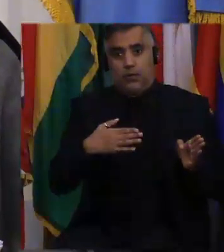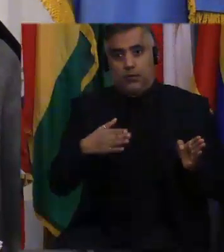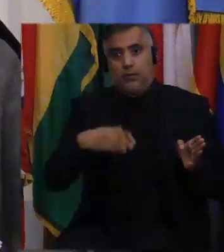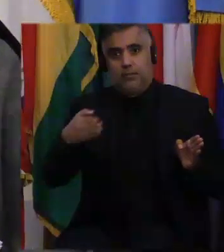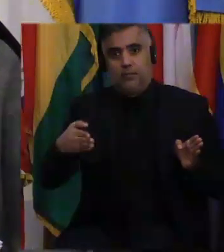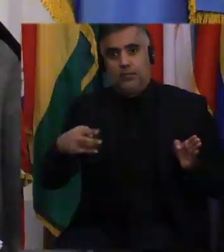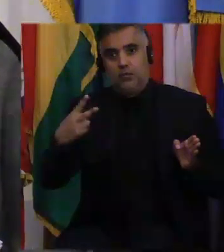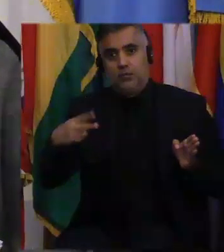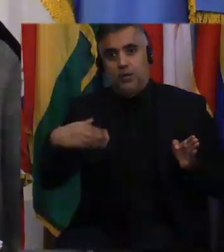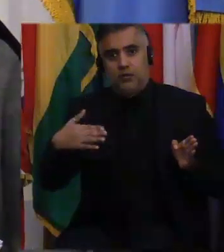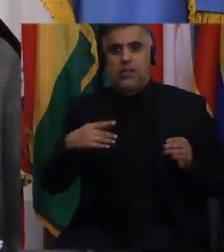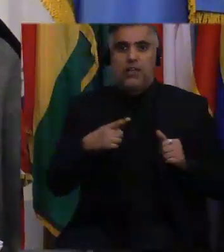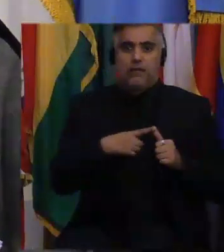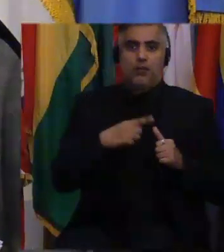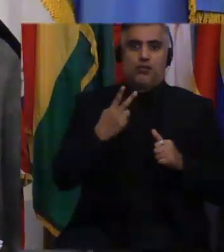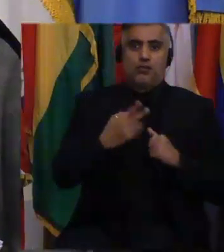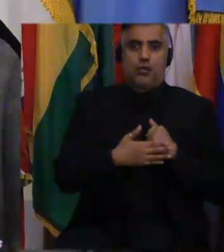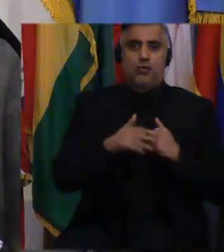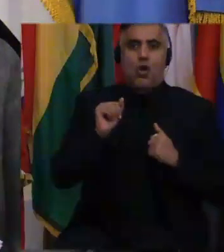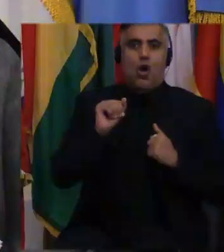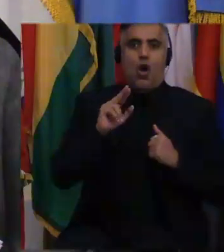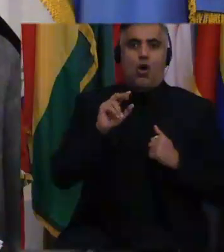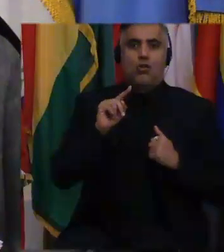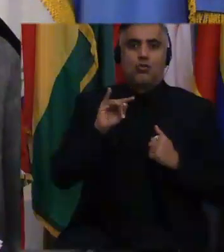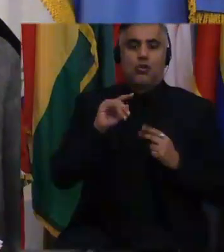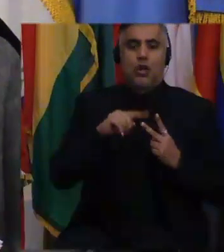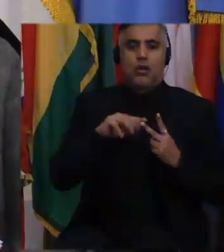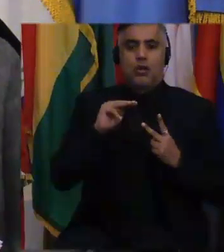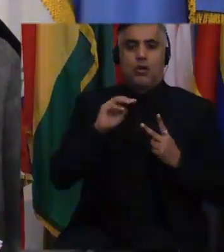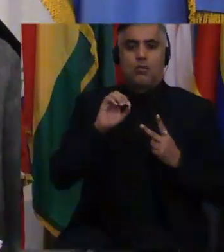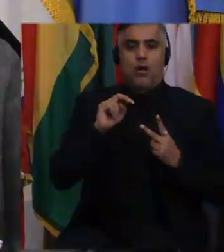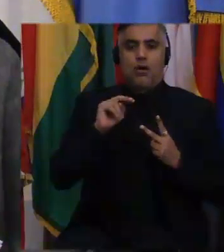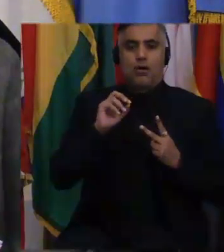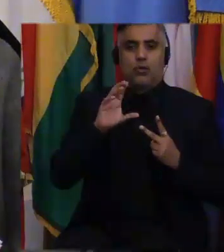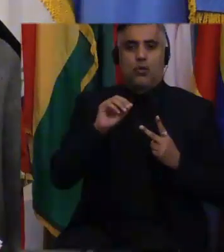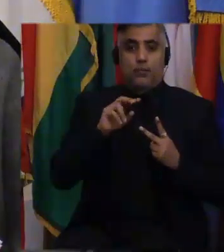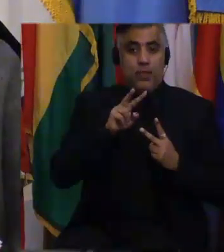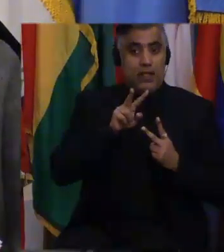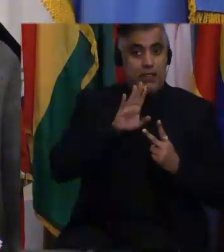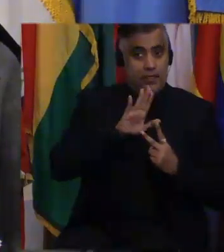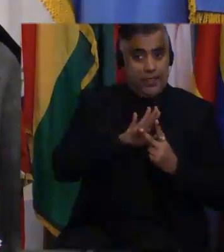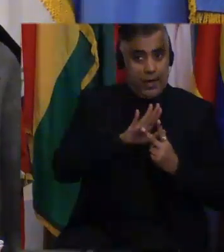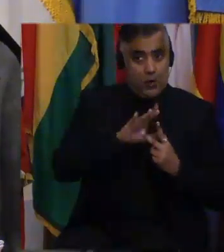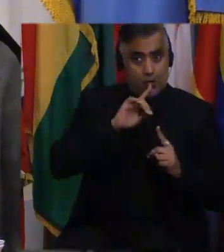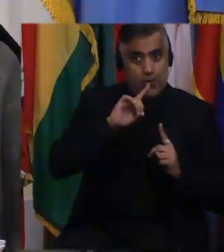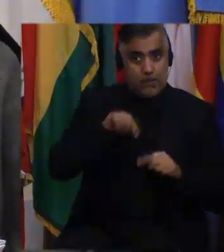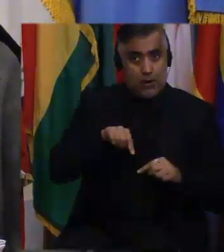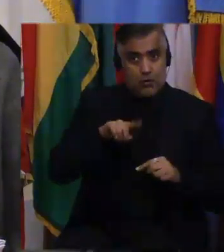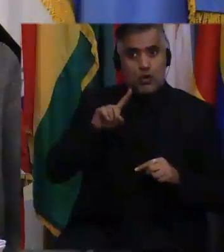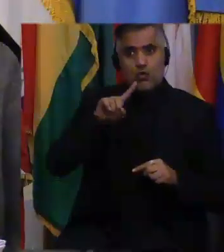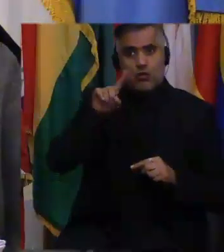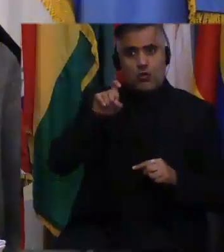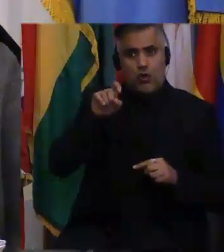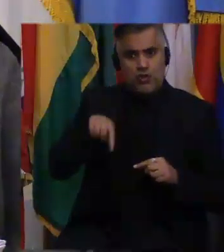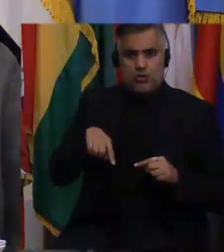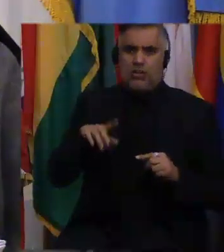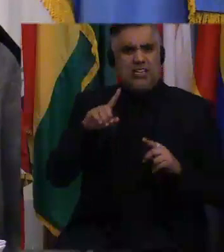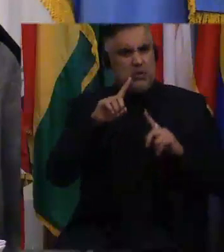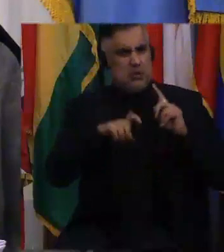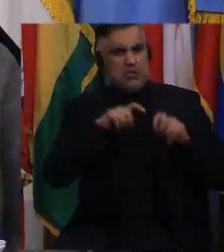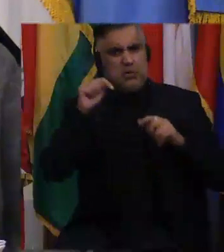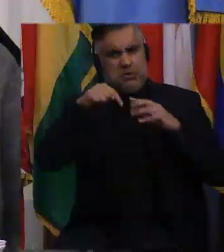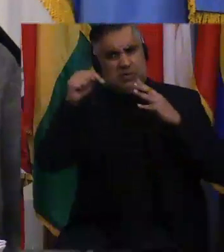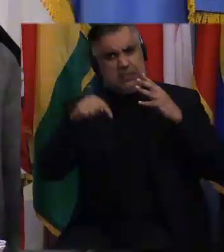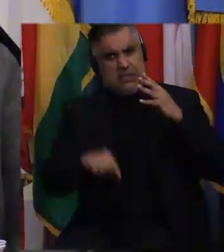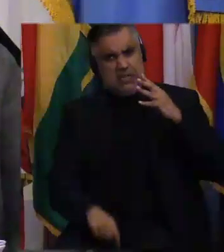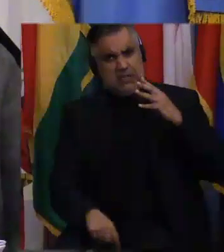were Austria and Monaco. Their reports to the questionnaire, this extensive questionnaire